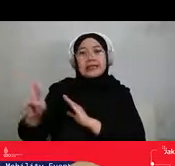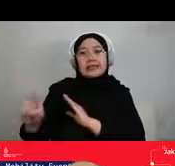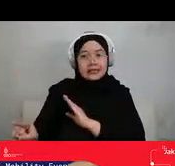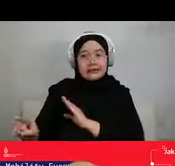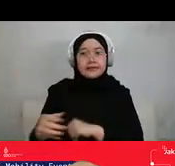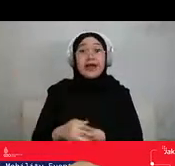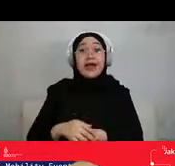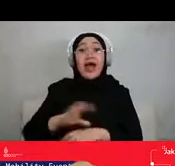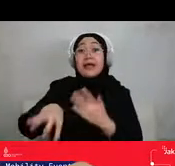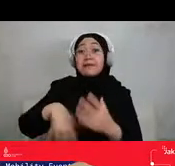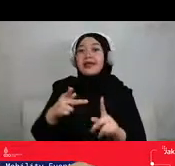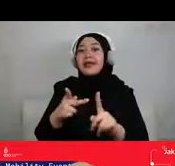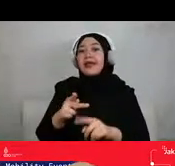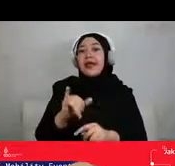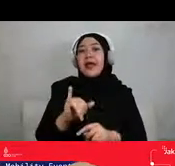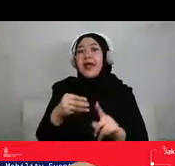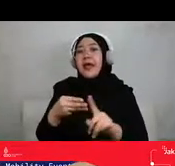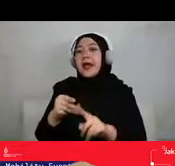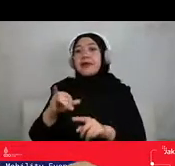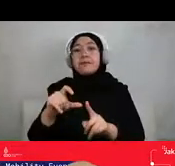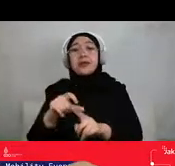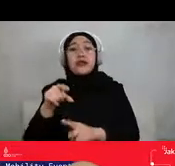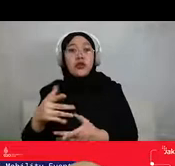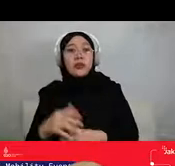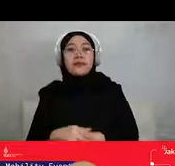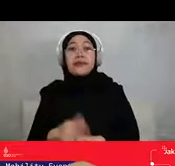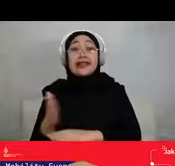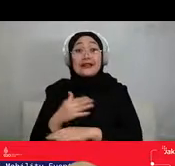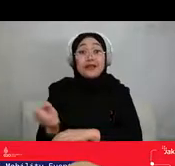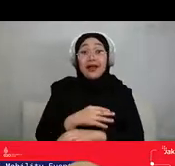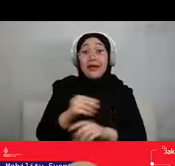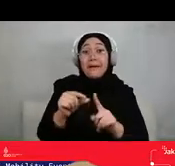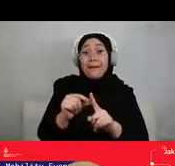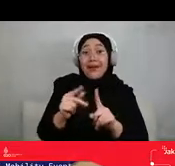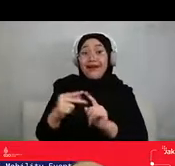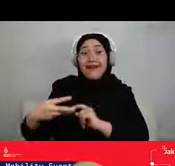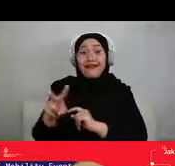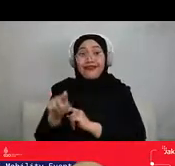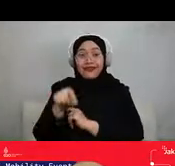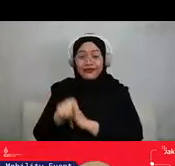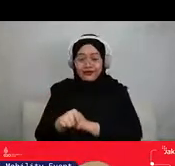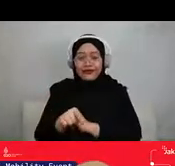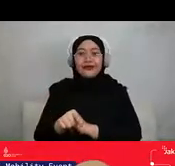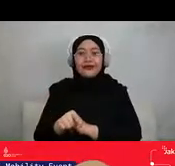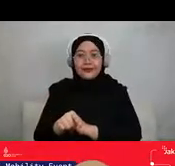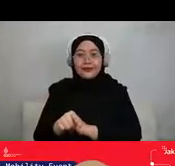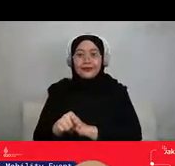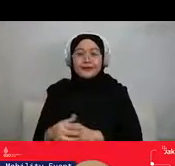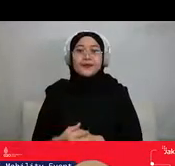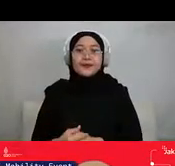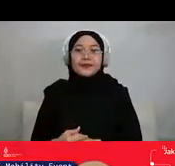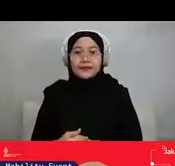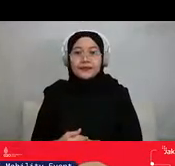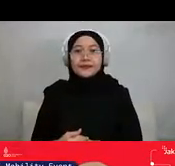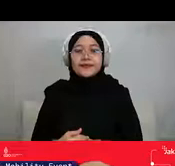call it, the HEVs, they have to be charged only by the onboard engine, whereas the plug-in hybrid electric